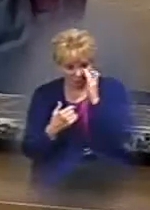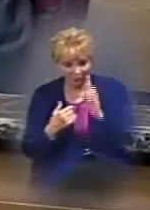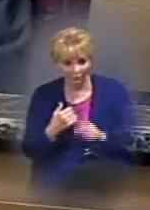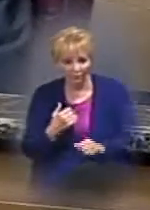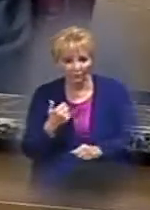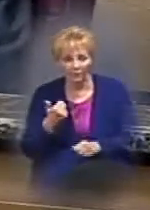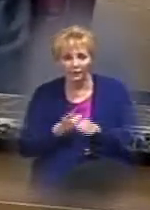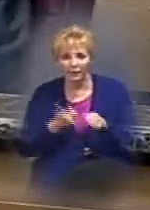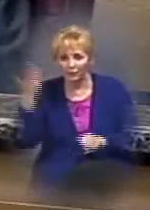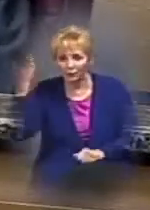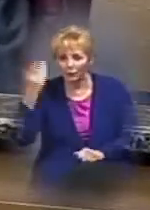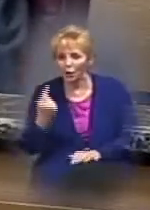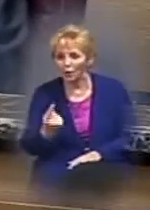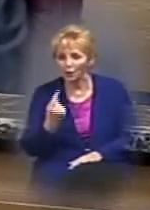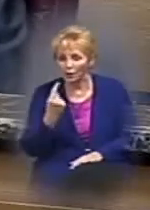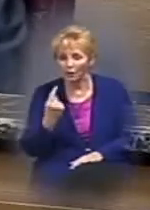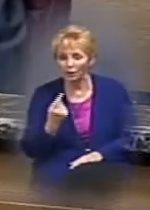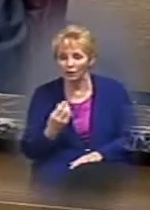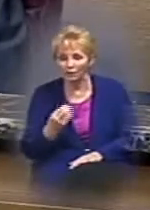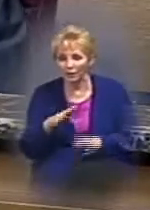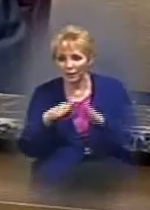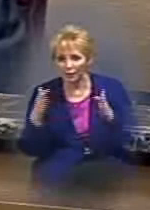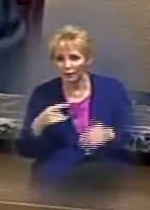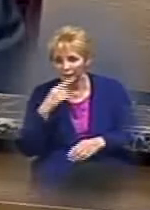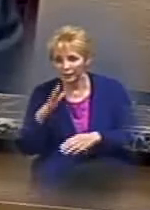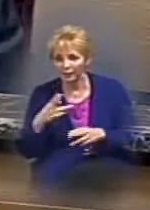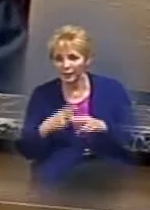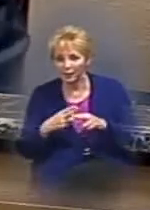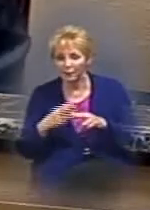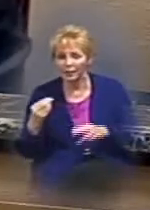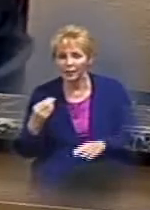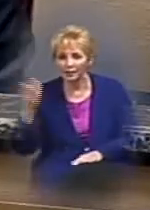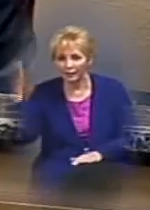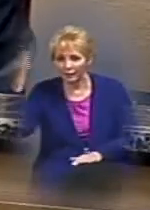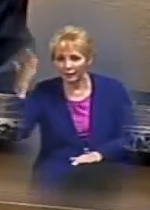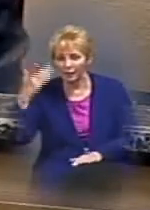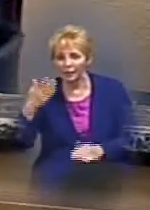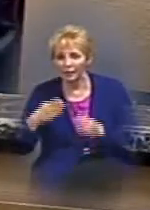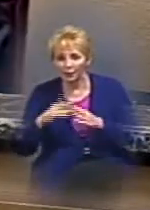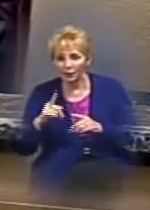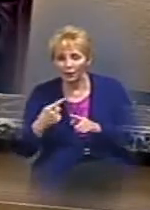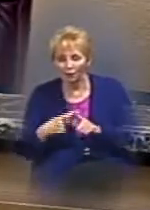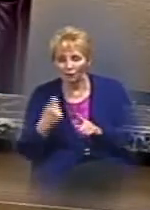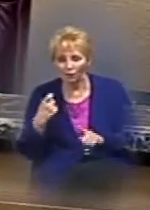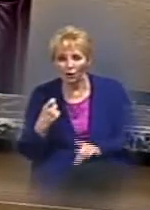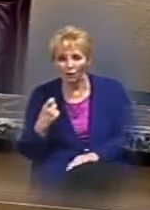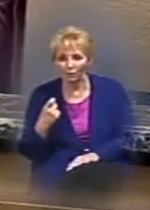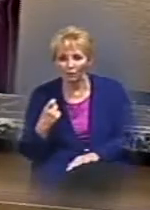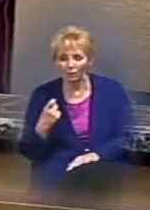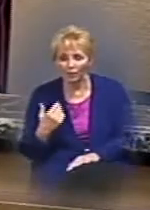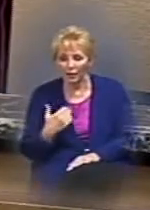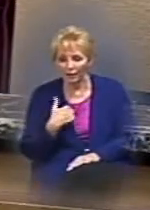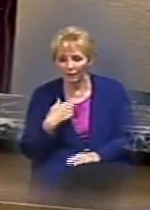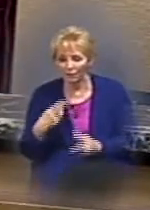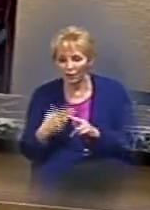each speaker will come forward to the lectern and begin by stating their name and address and town where they're from. Each speaker will have